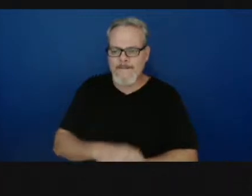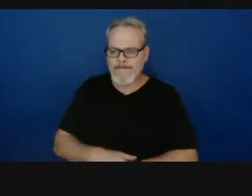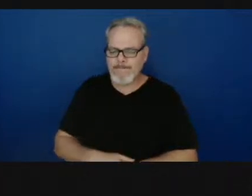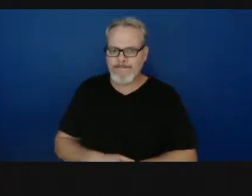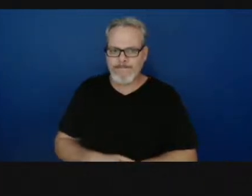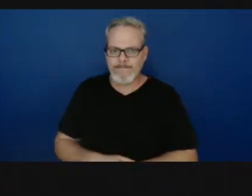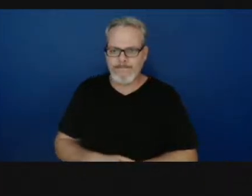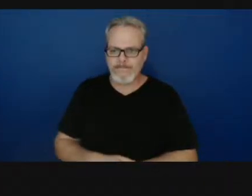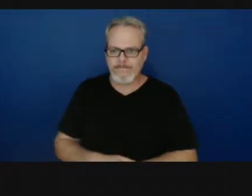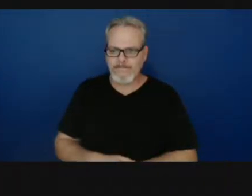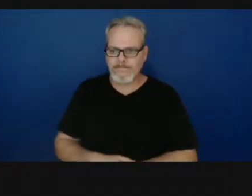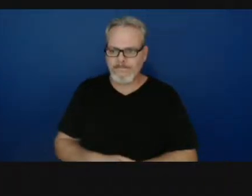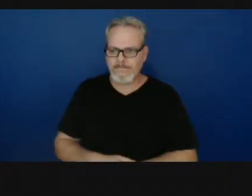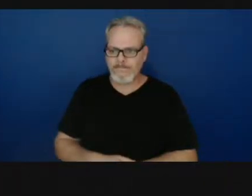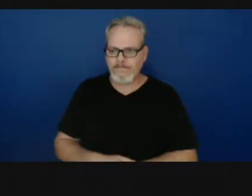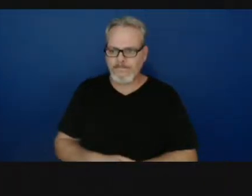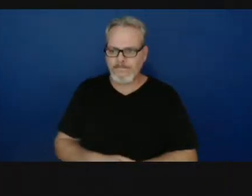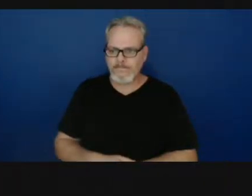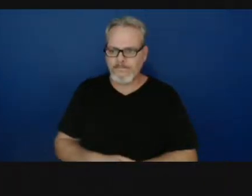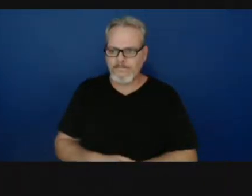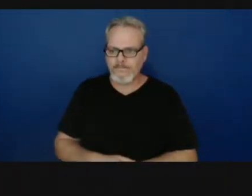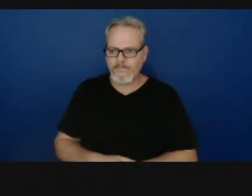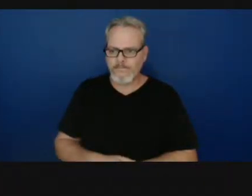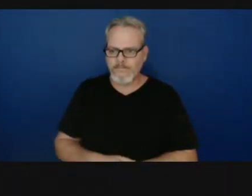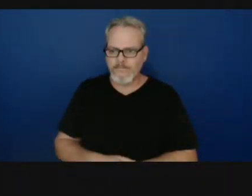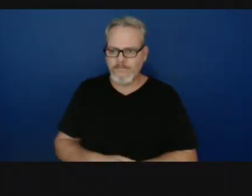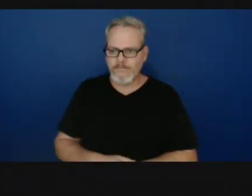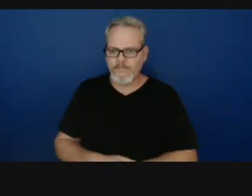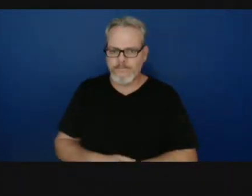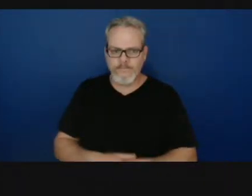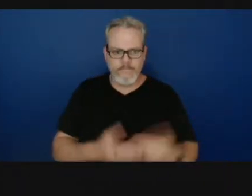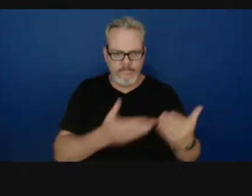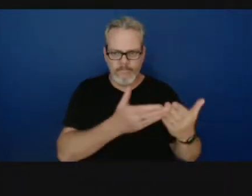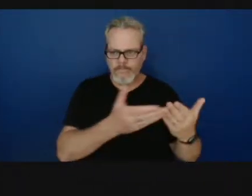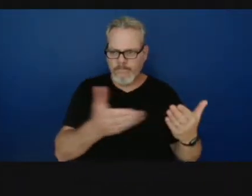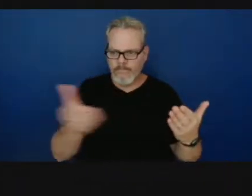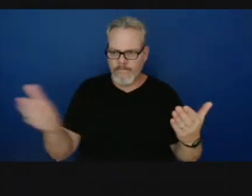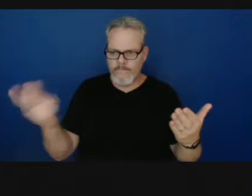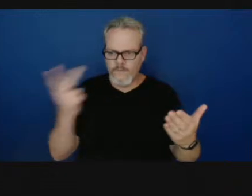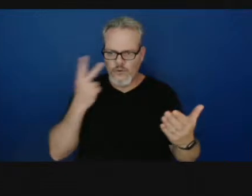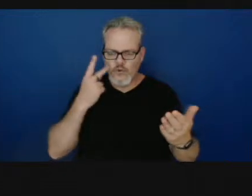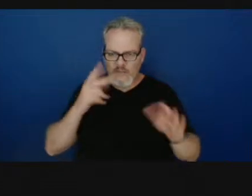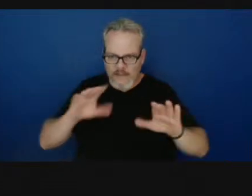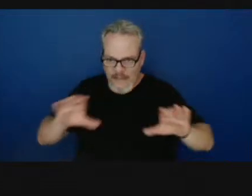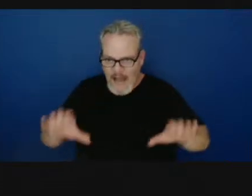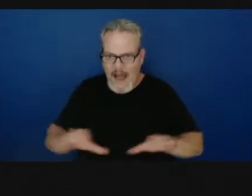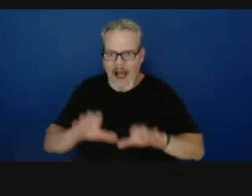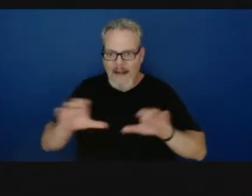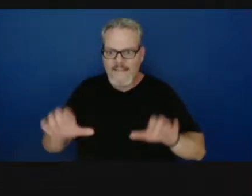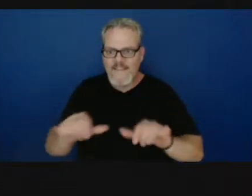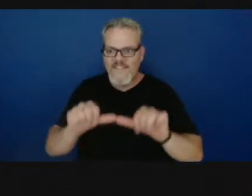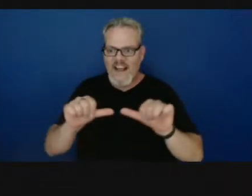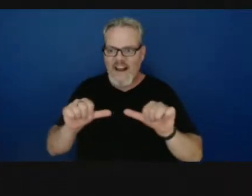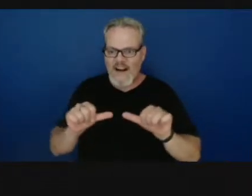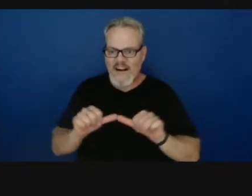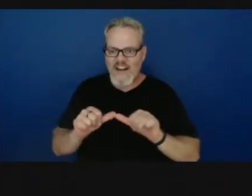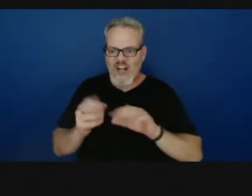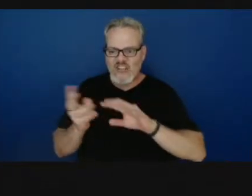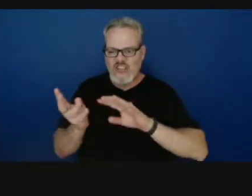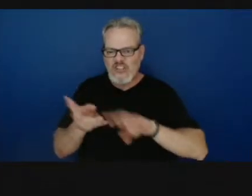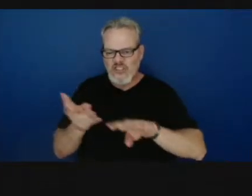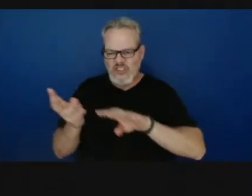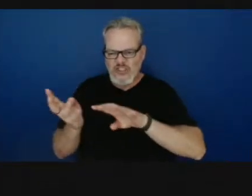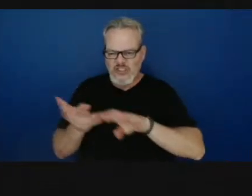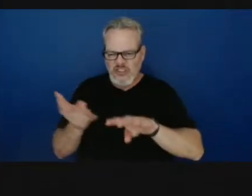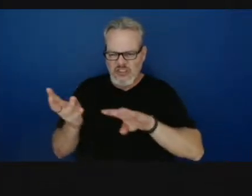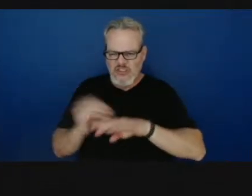Here we can see a shot of the ocean entry in one of these predominantly active areas that the lava is funneling through the lava delta to